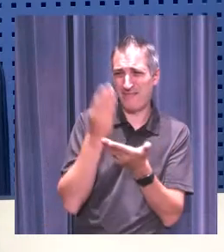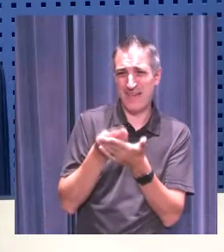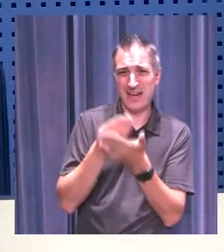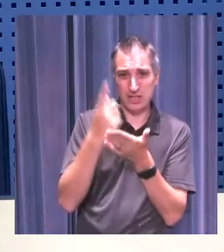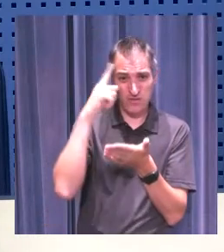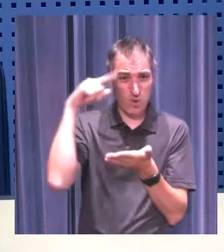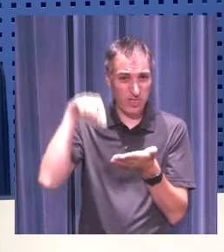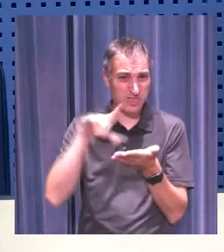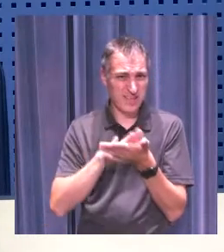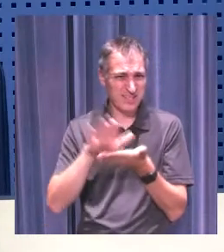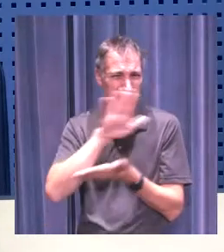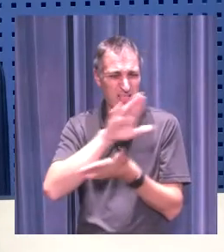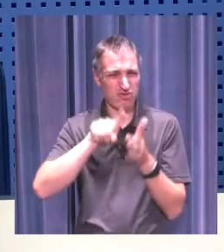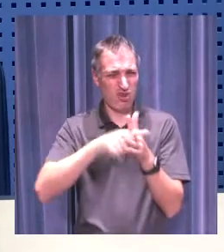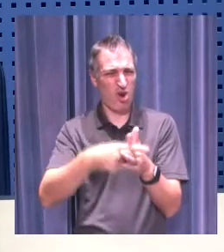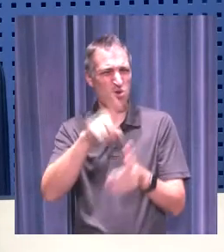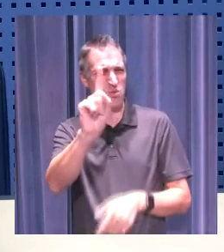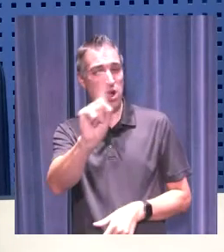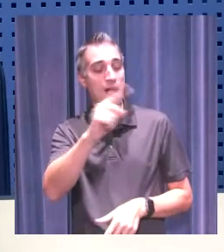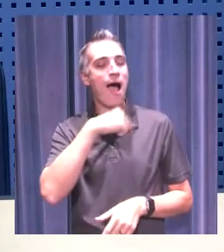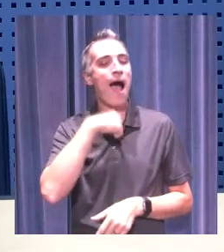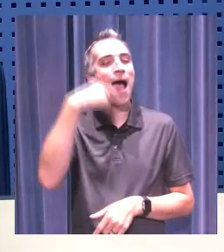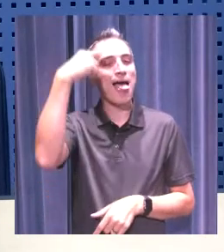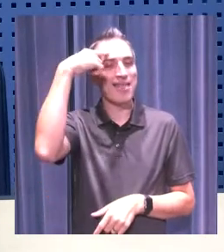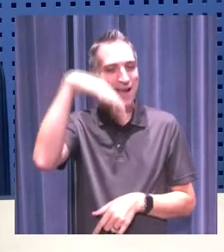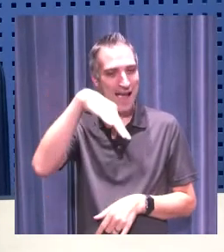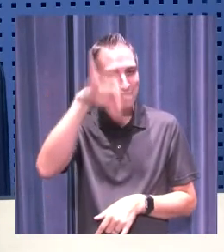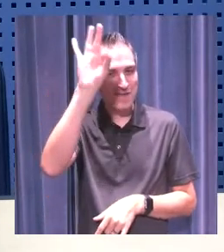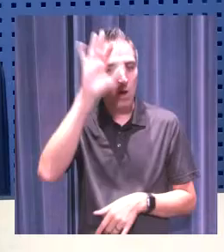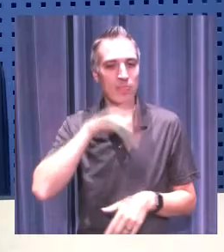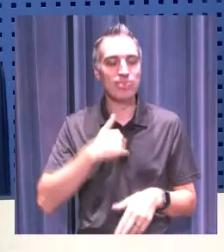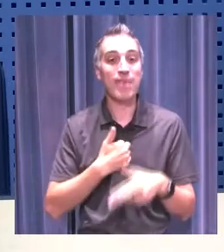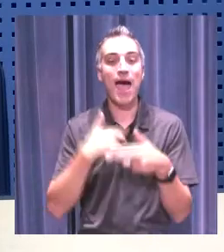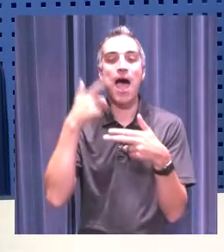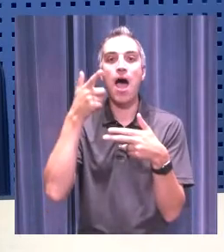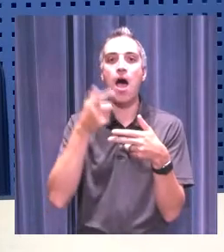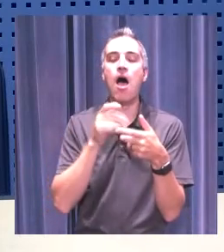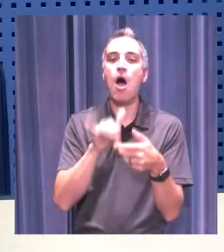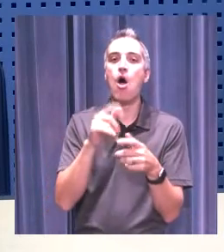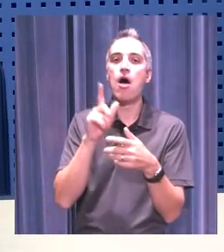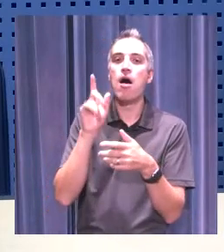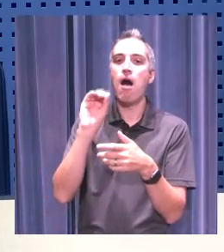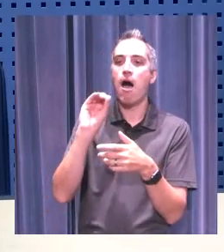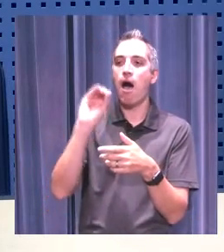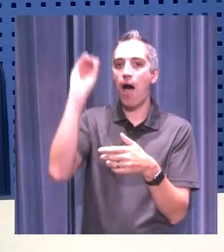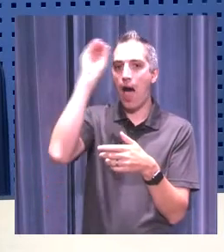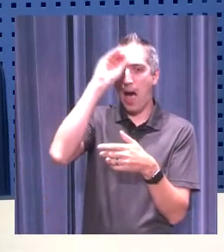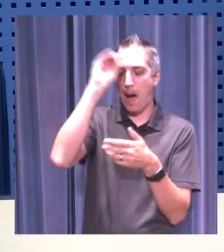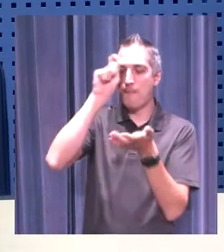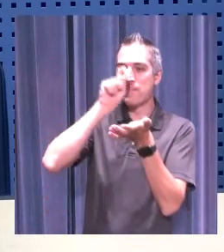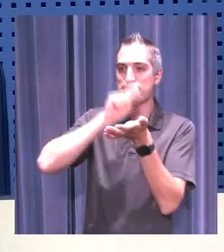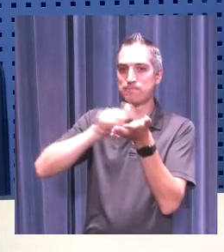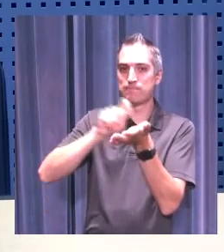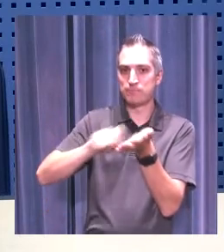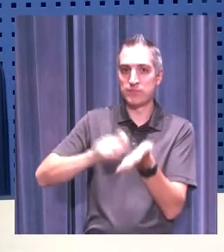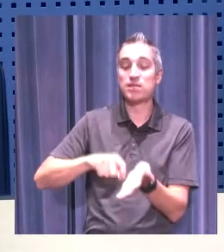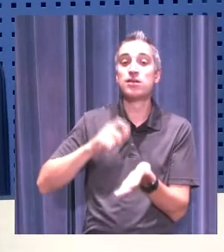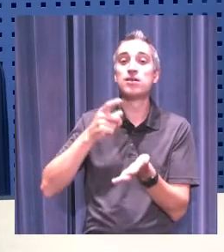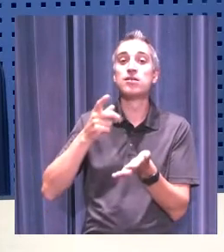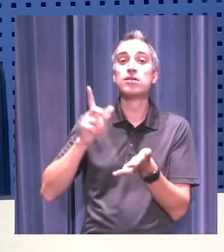this college begin? I think I found the smoking gun in an op-ed piece written by Andy Everman back